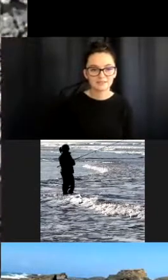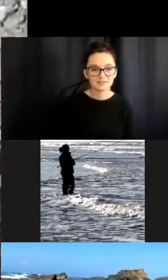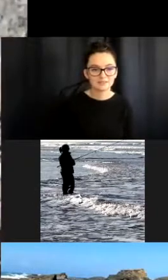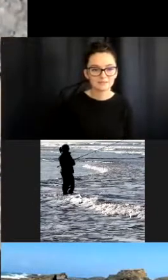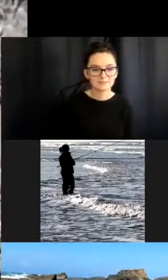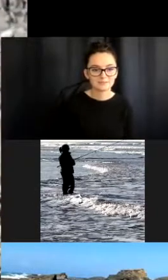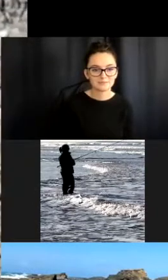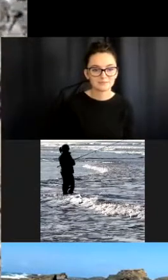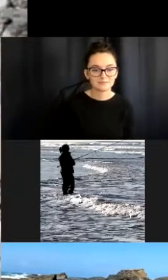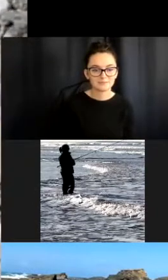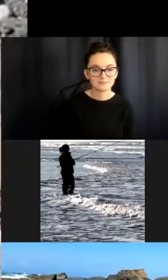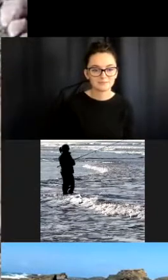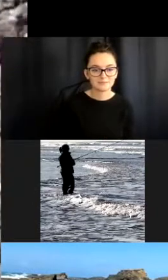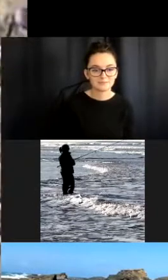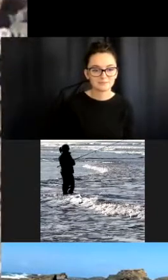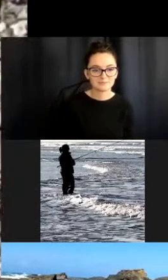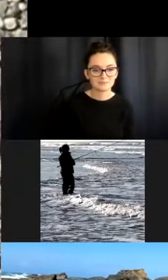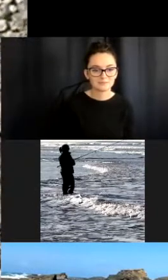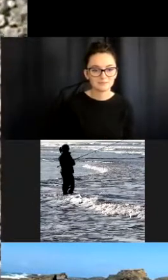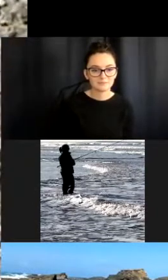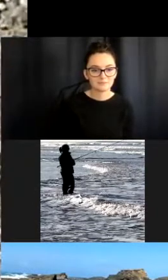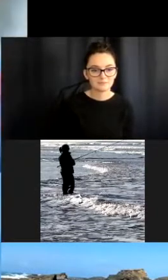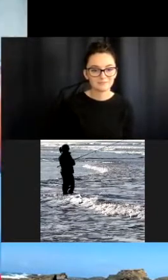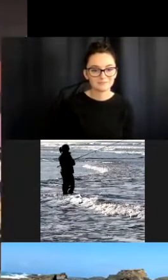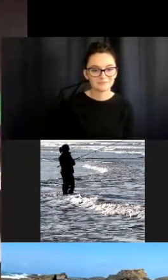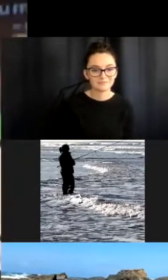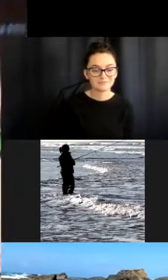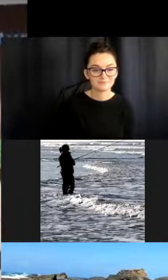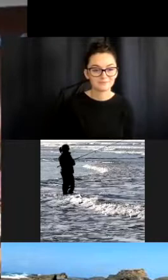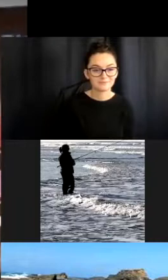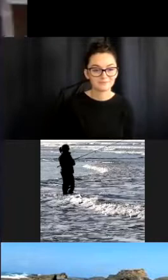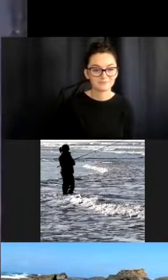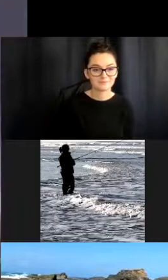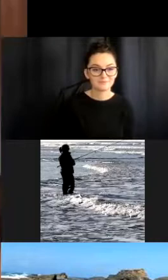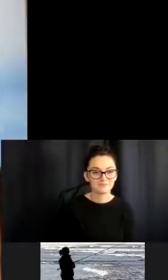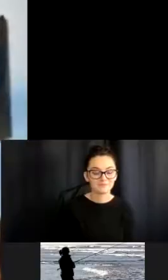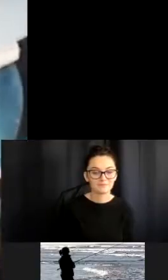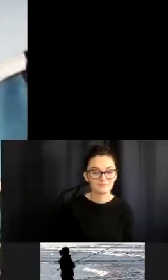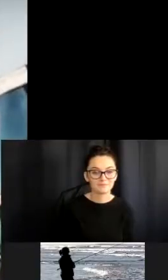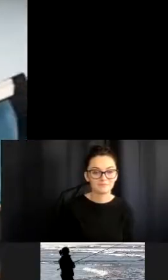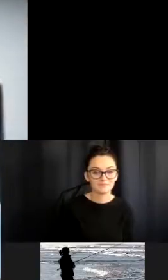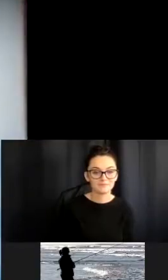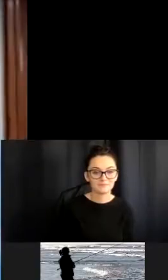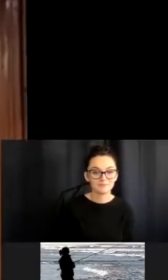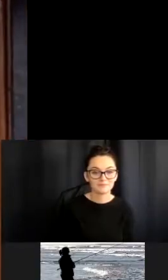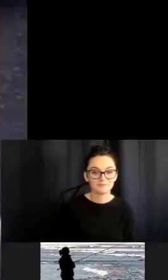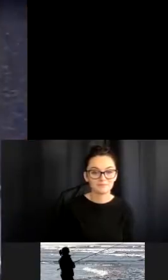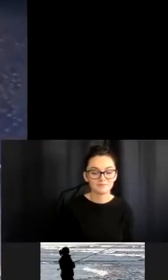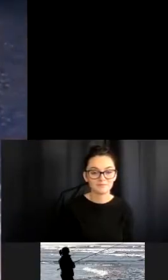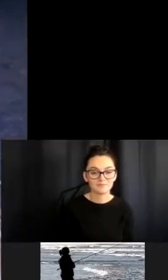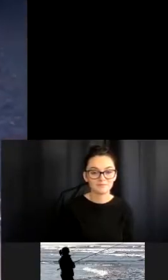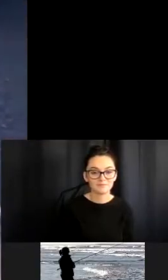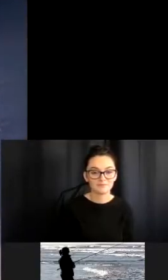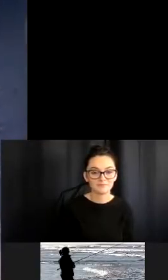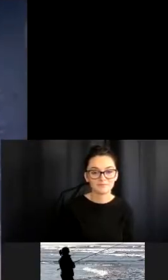Side, but this is a line shore crab. It looks pretty cool. These are what are called cnidarians. I